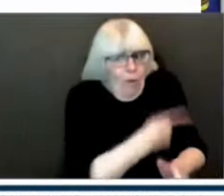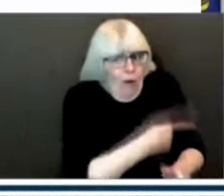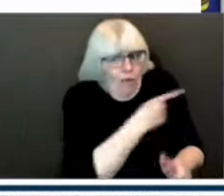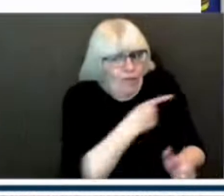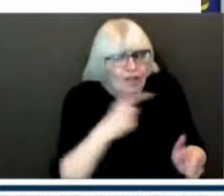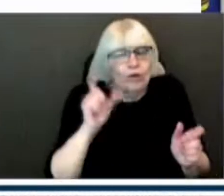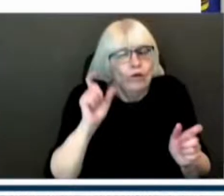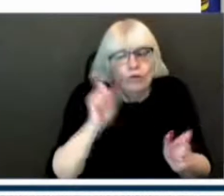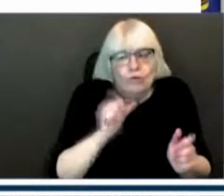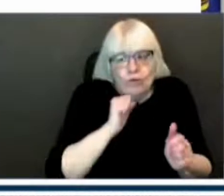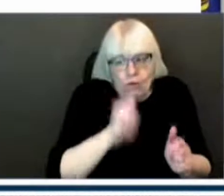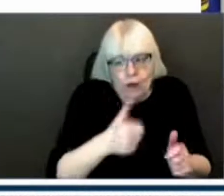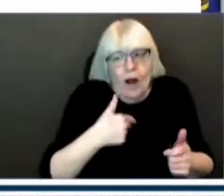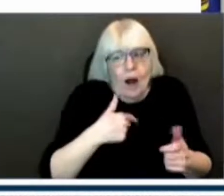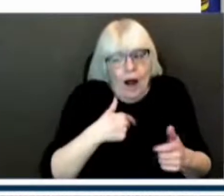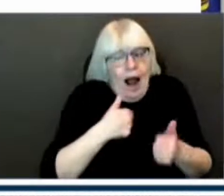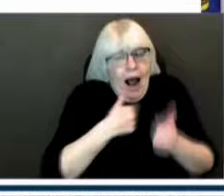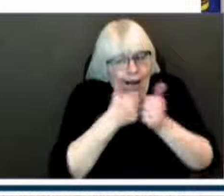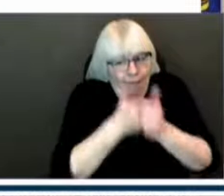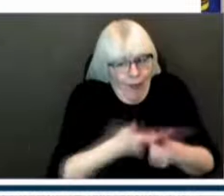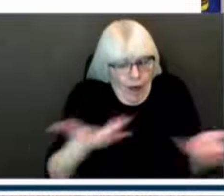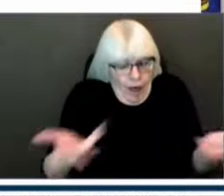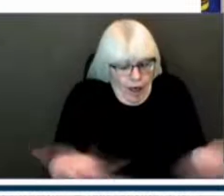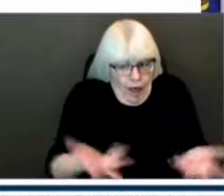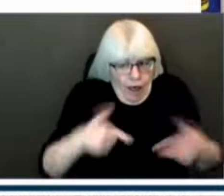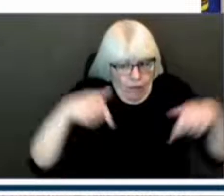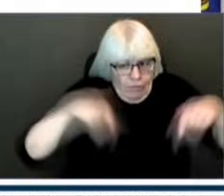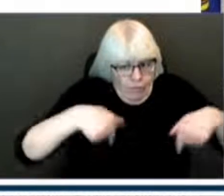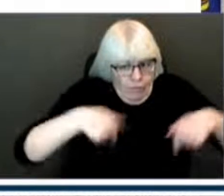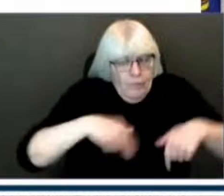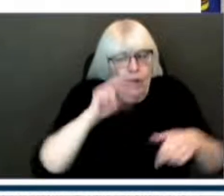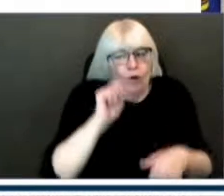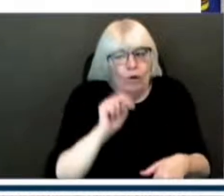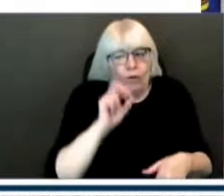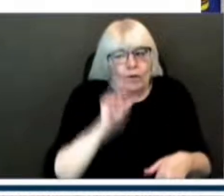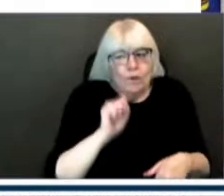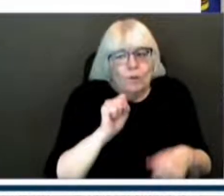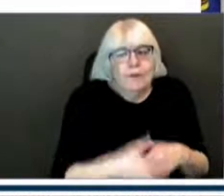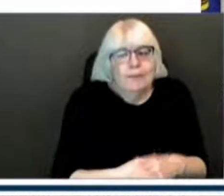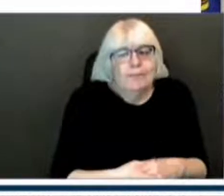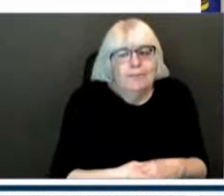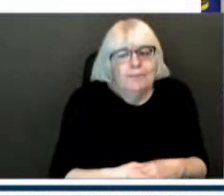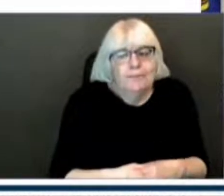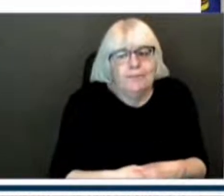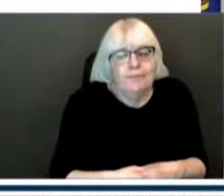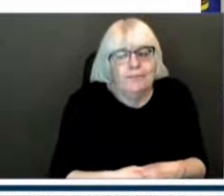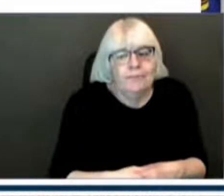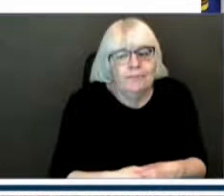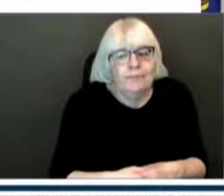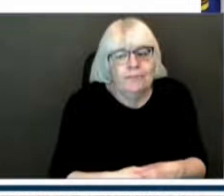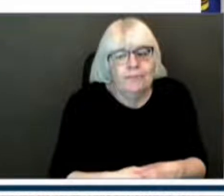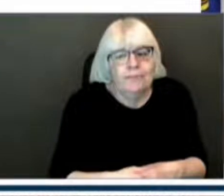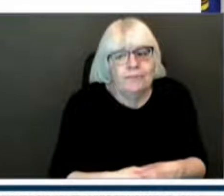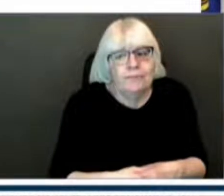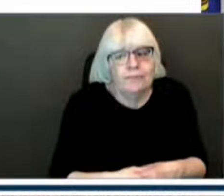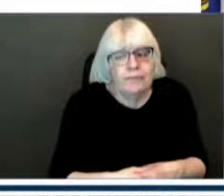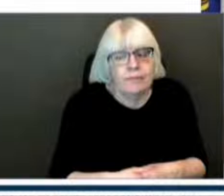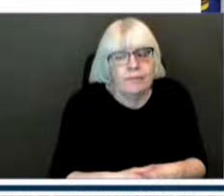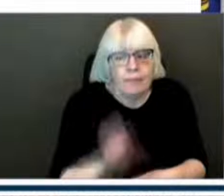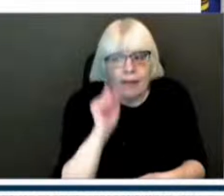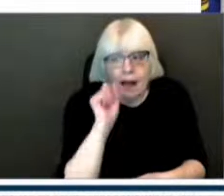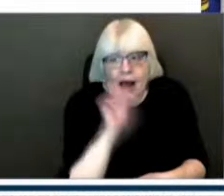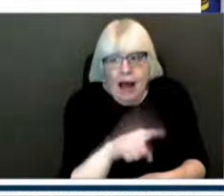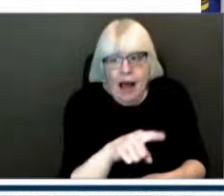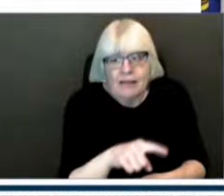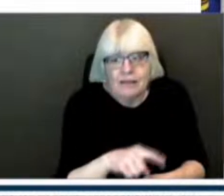ahead, Keith, with your follow-up. Yeah. Okay. And one for the Premier on the CCA increase. It's not